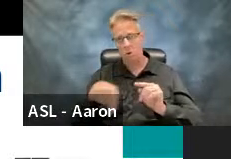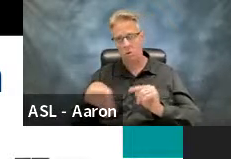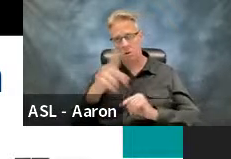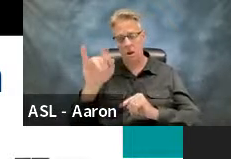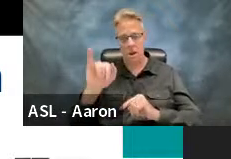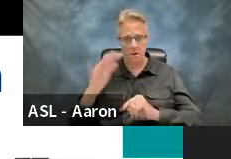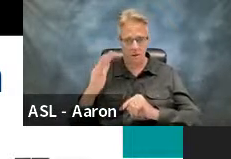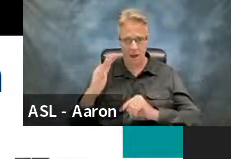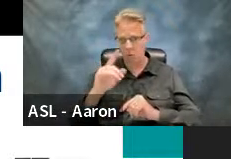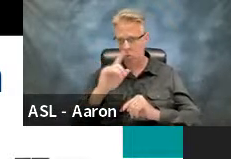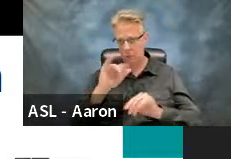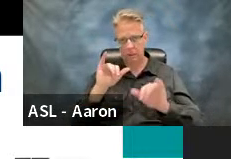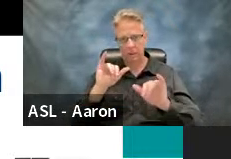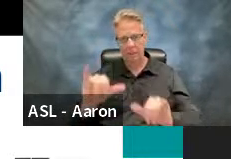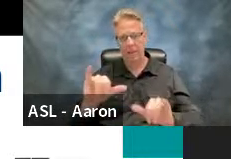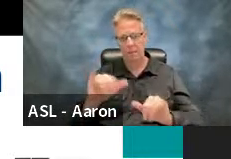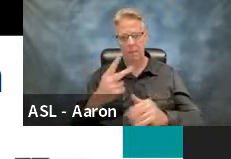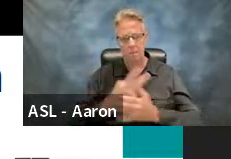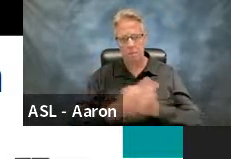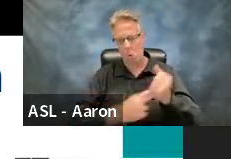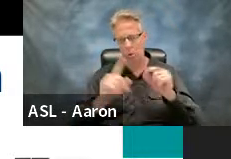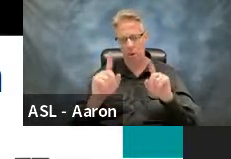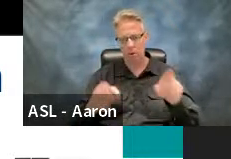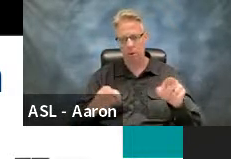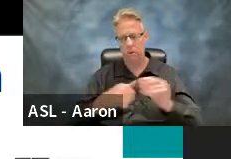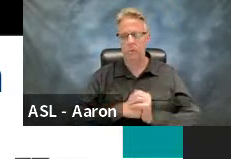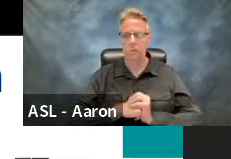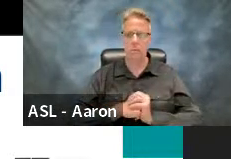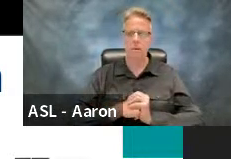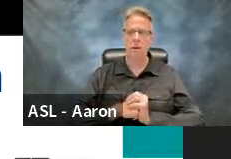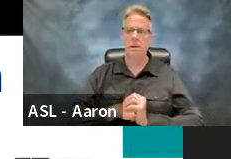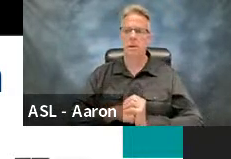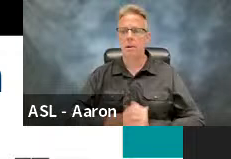I-5 are the same in both of these options.